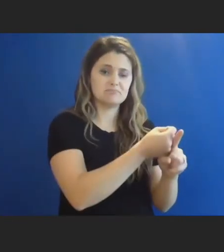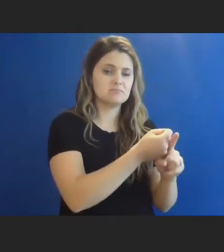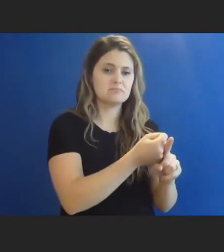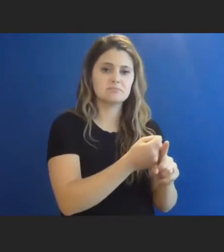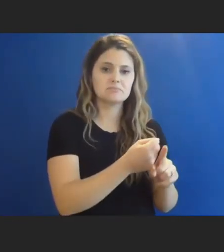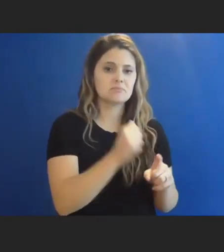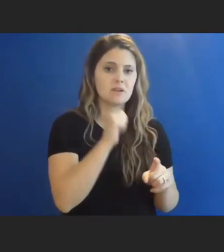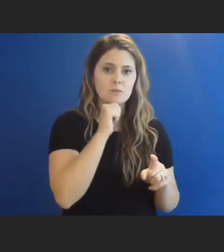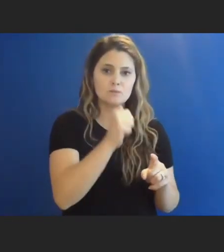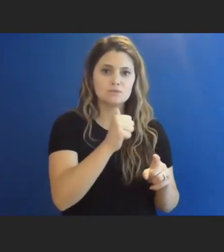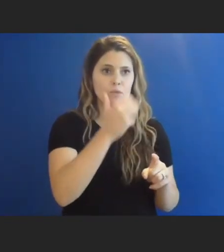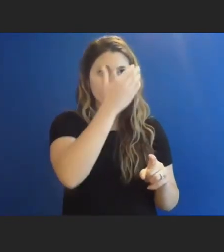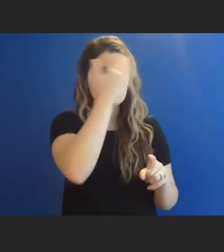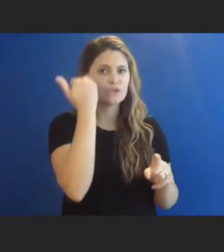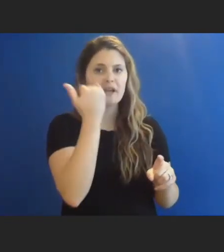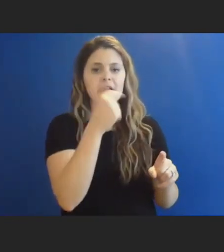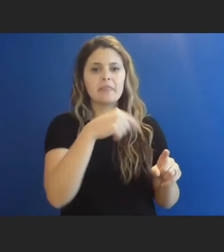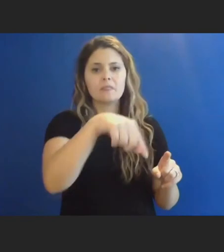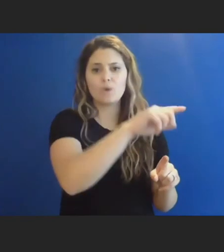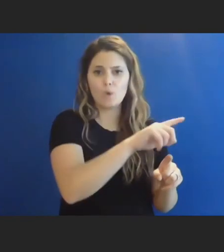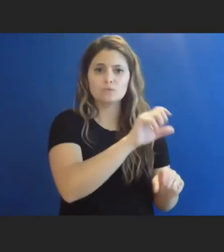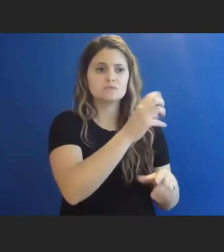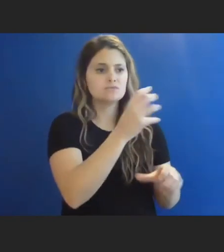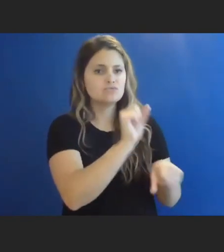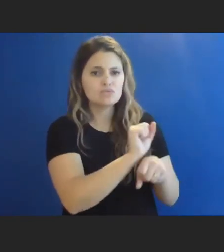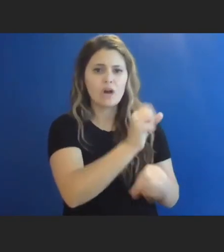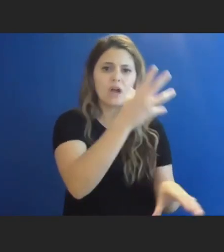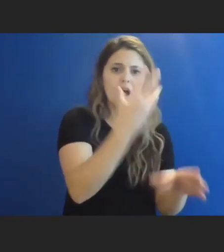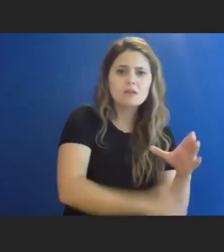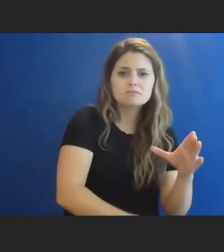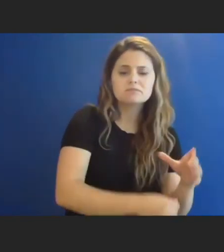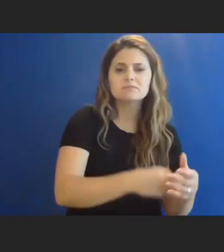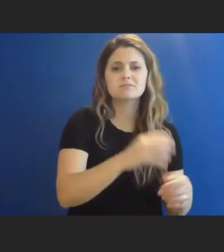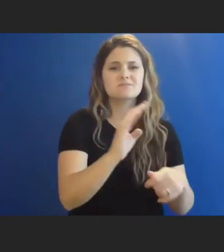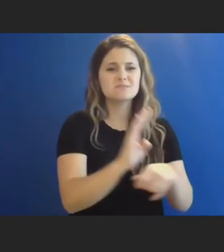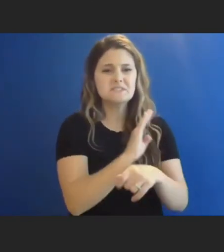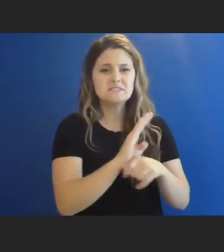lose sight of the lost jobs and the businesses that are